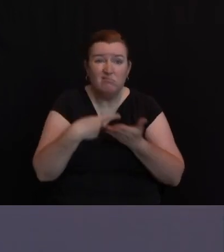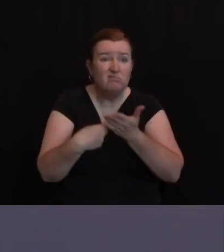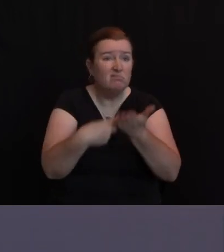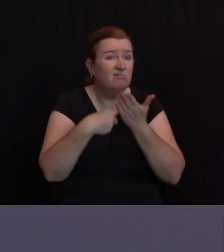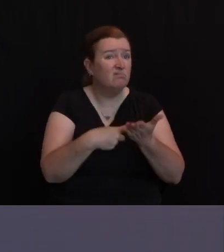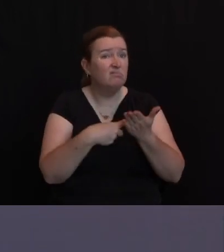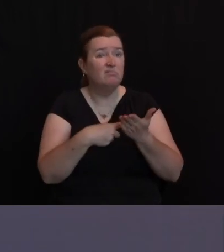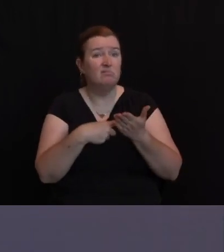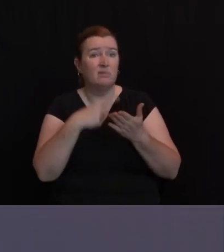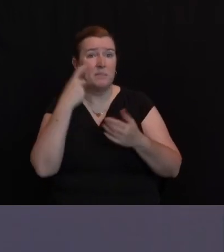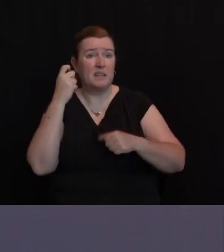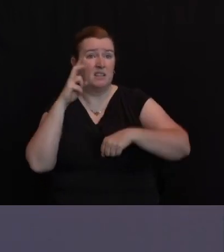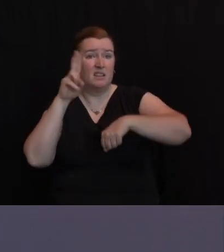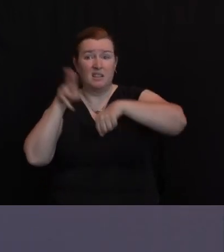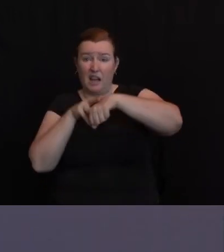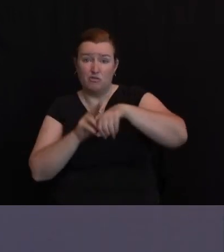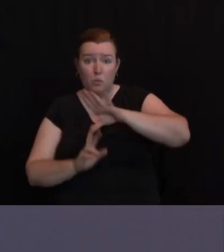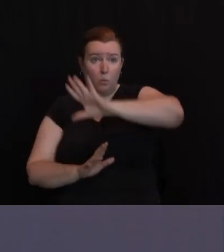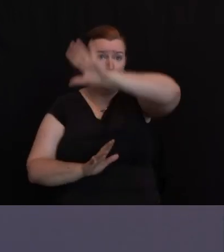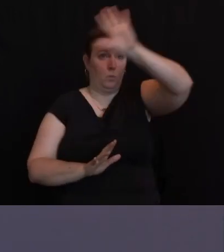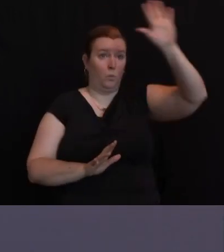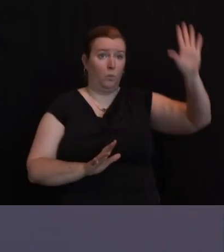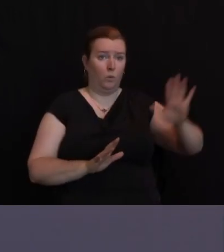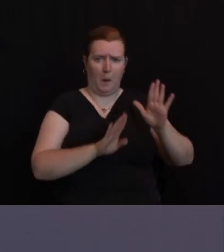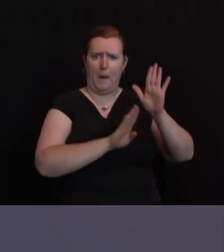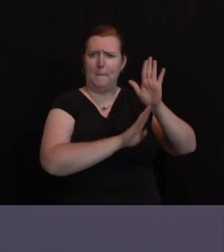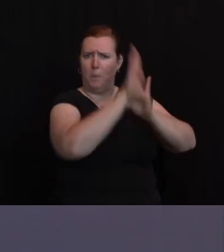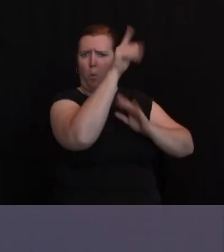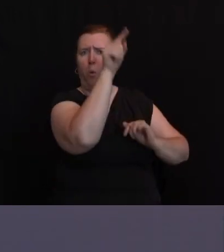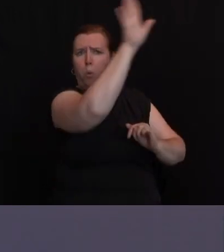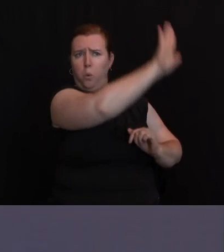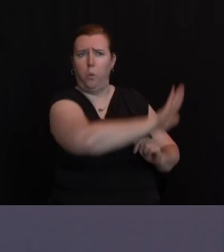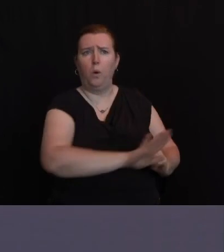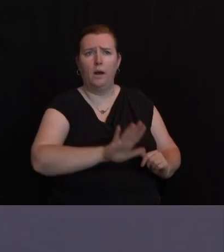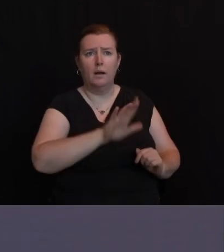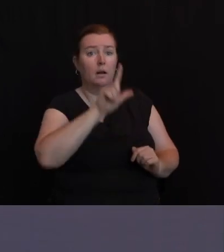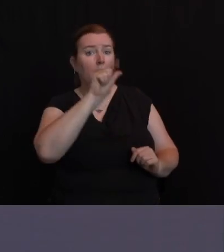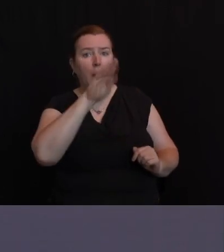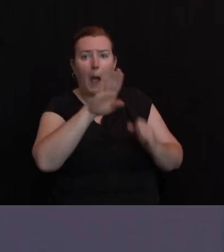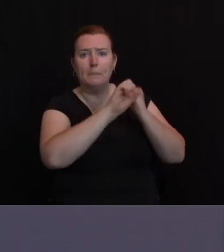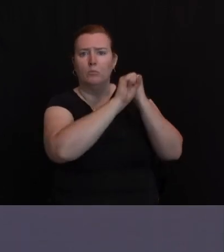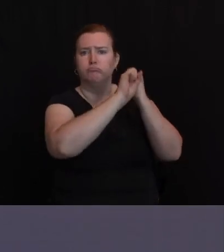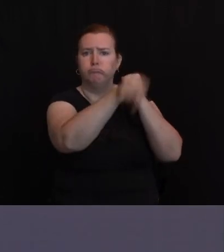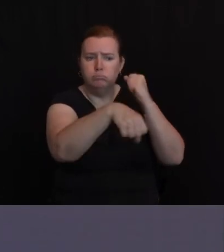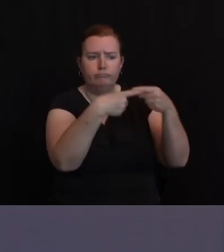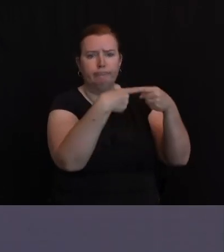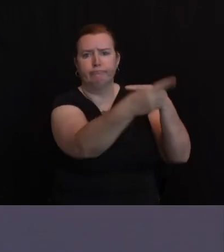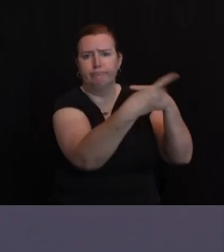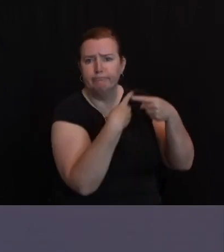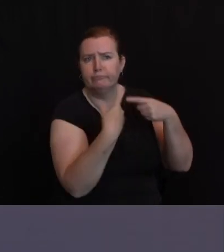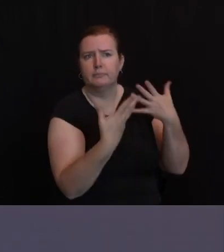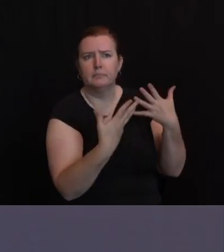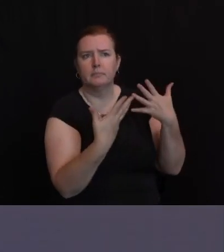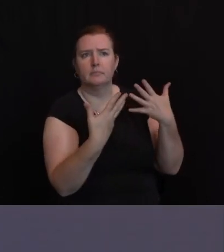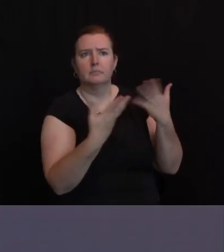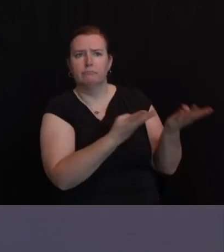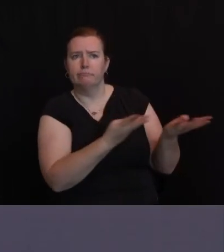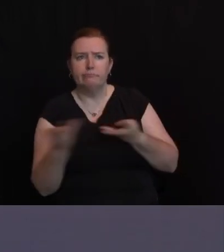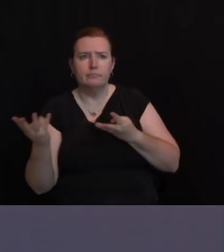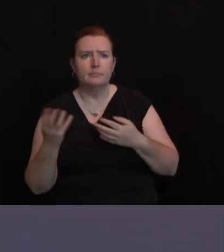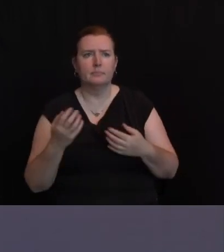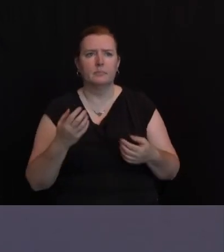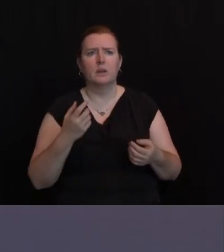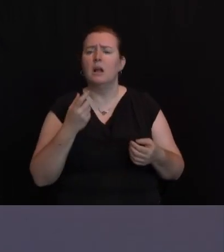national surge elsewhere, that lab turnaround has gotten longer, although it's gotten a little bit better, but